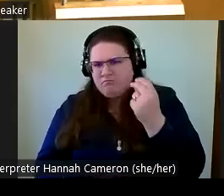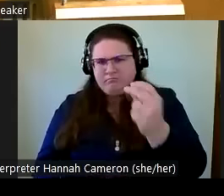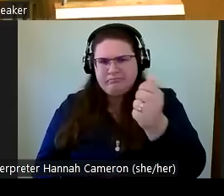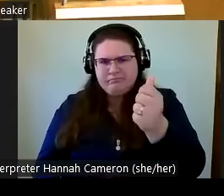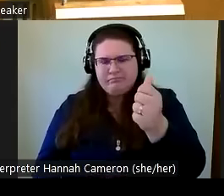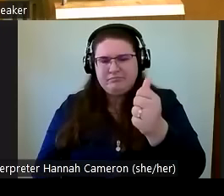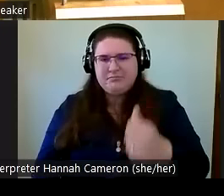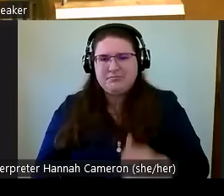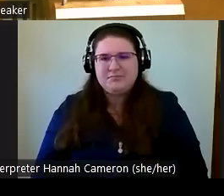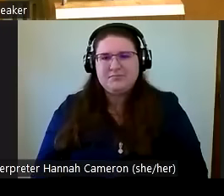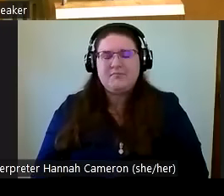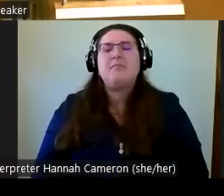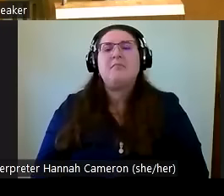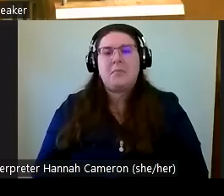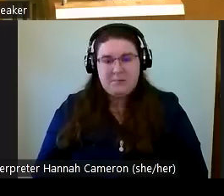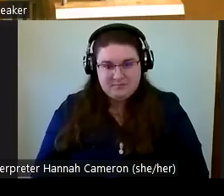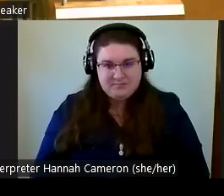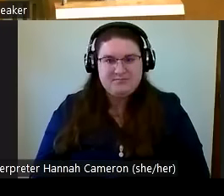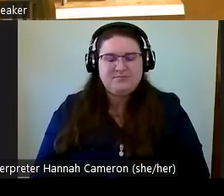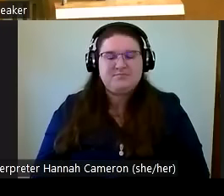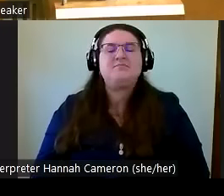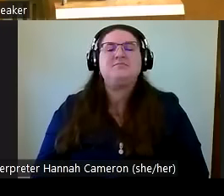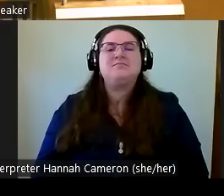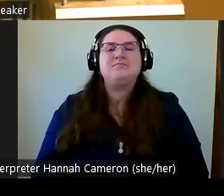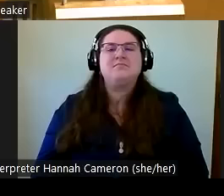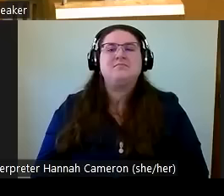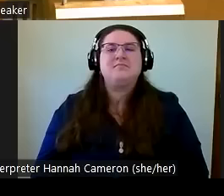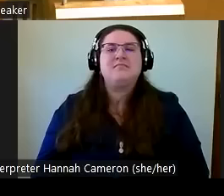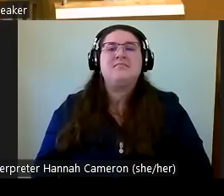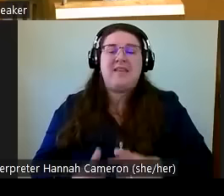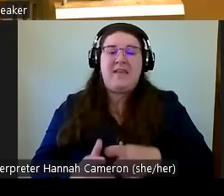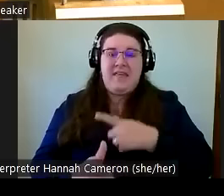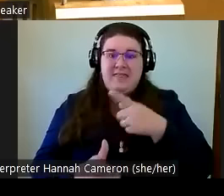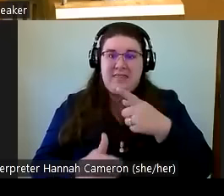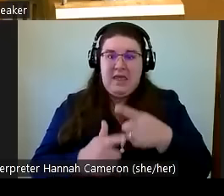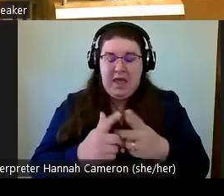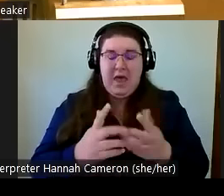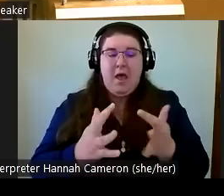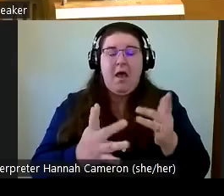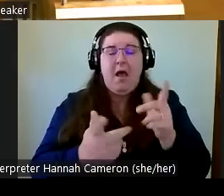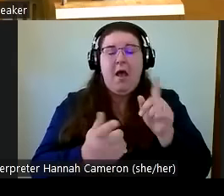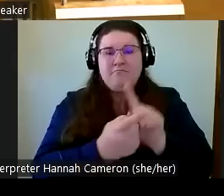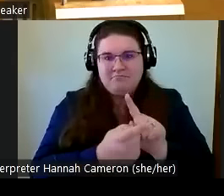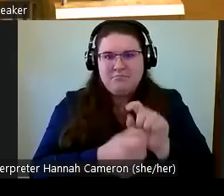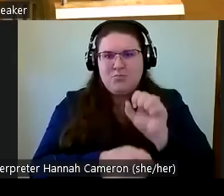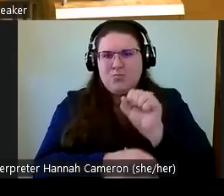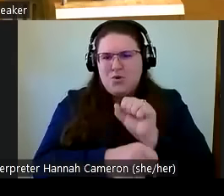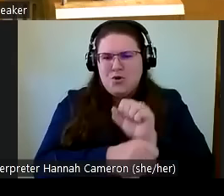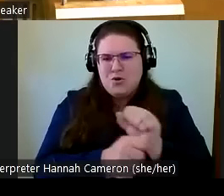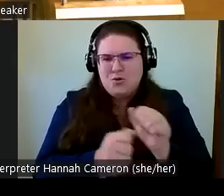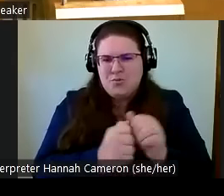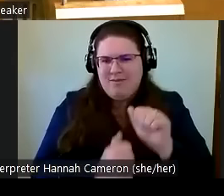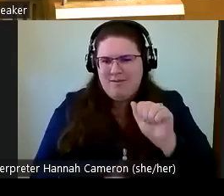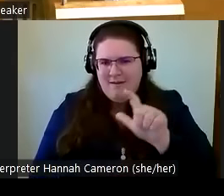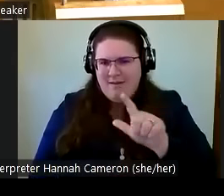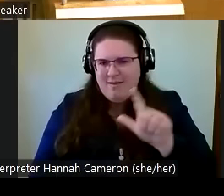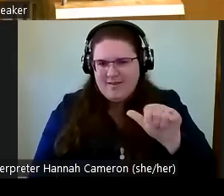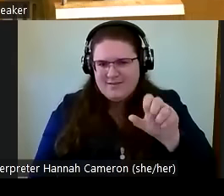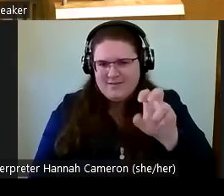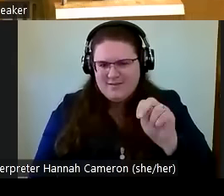And then I go down, this is where I really get to work with Allison, which has been an incredible, incredible